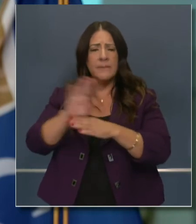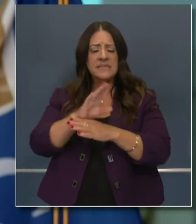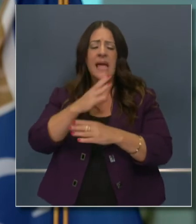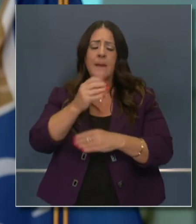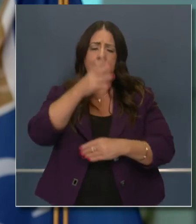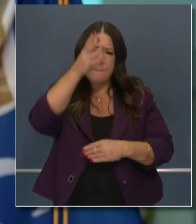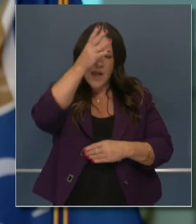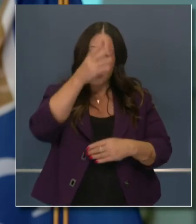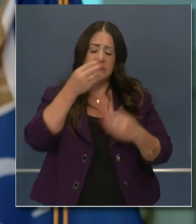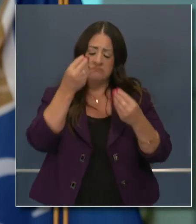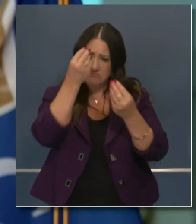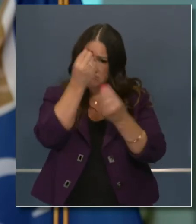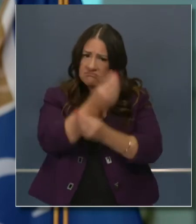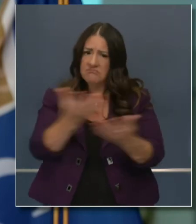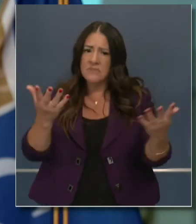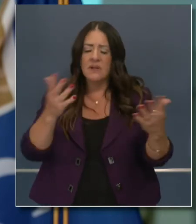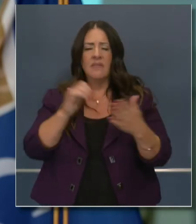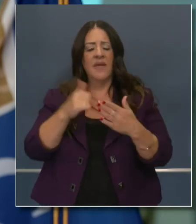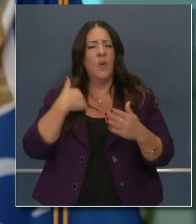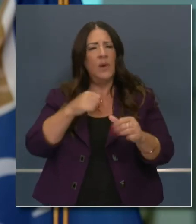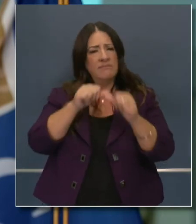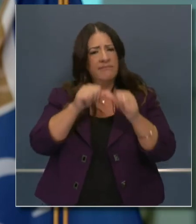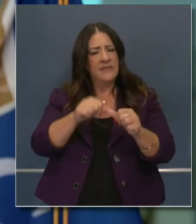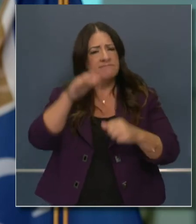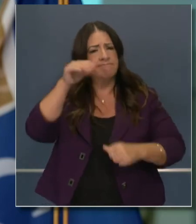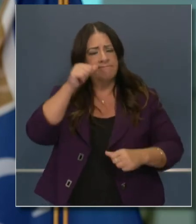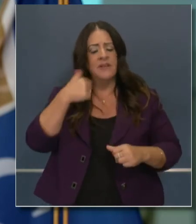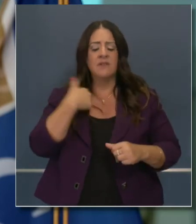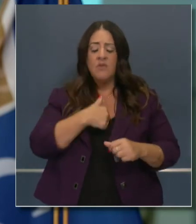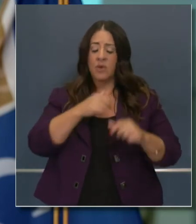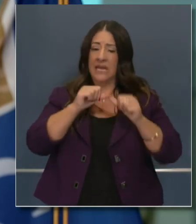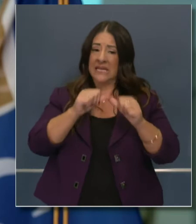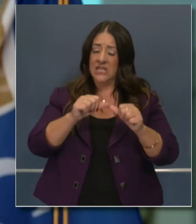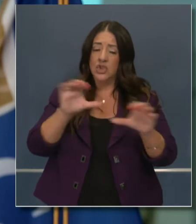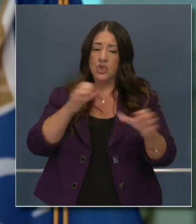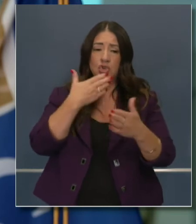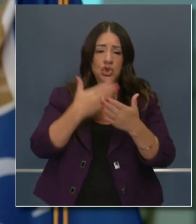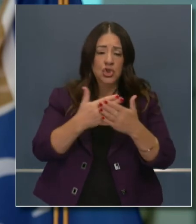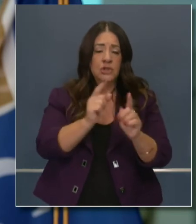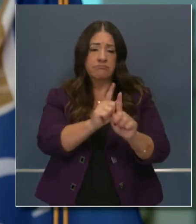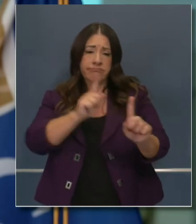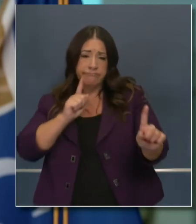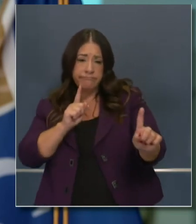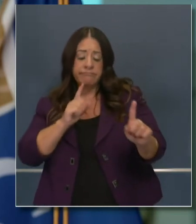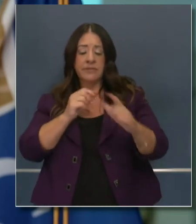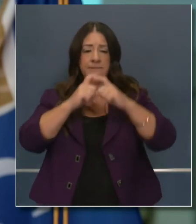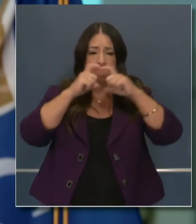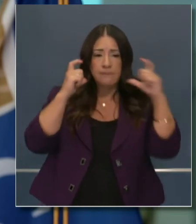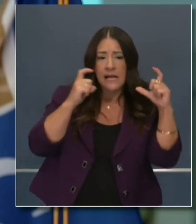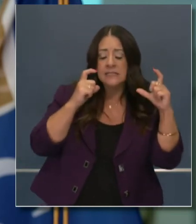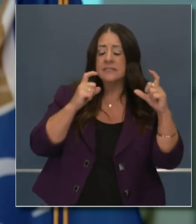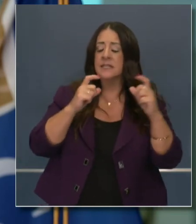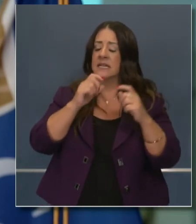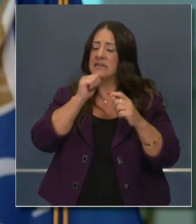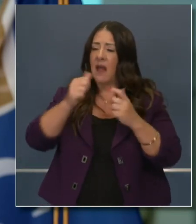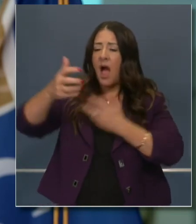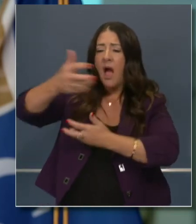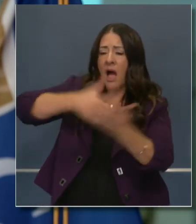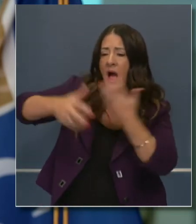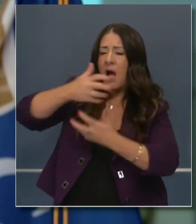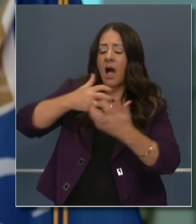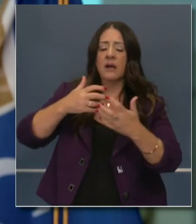included that we maintain our vigilance. If we continue to practice physical distancing and social distancing, we minimize